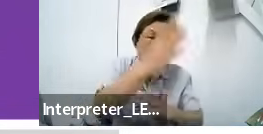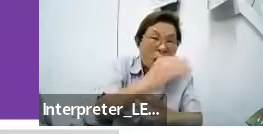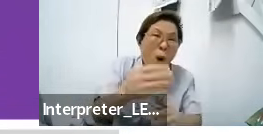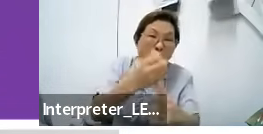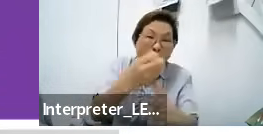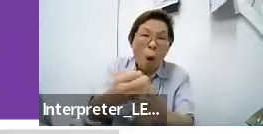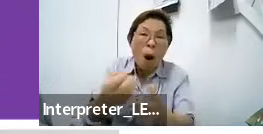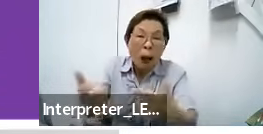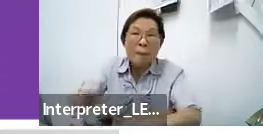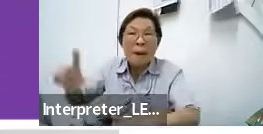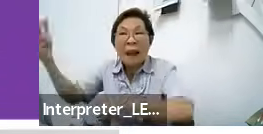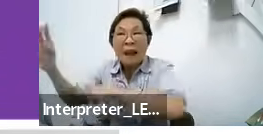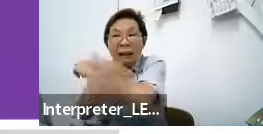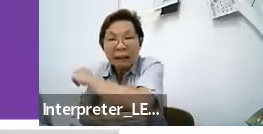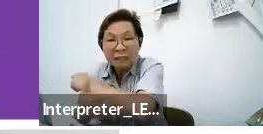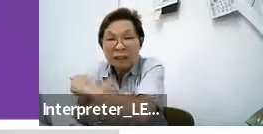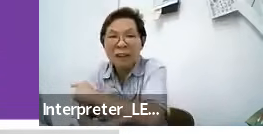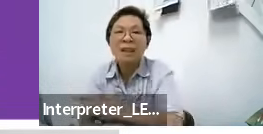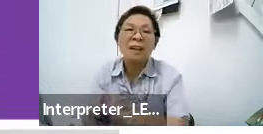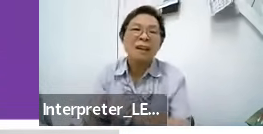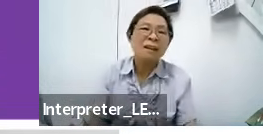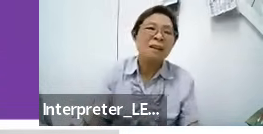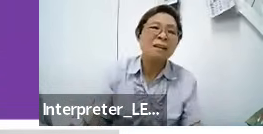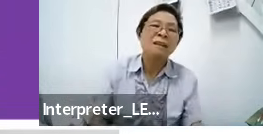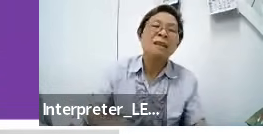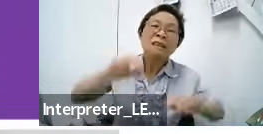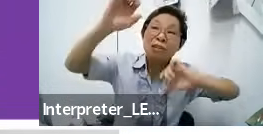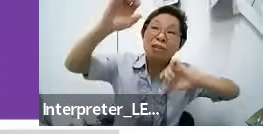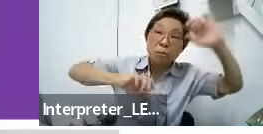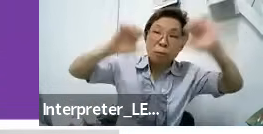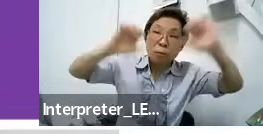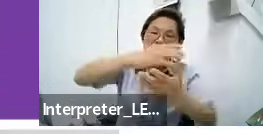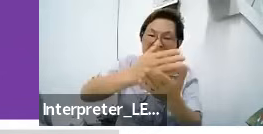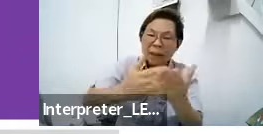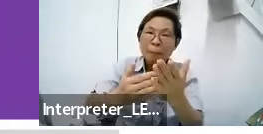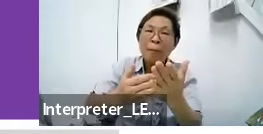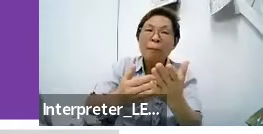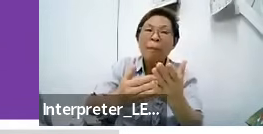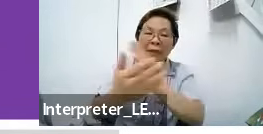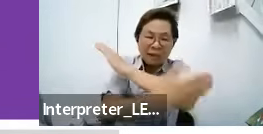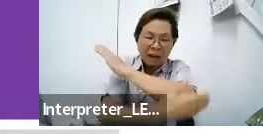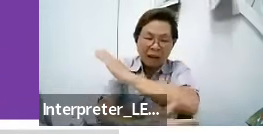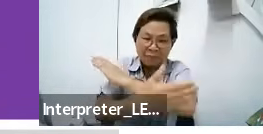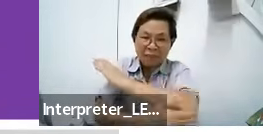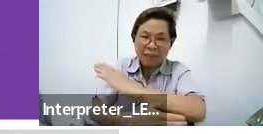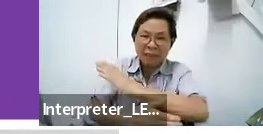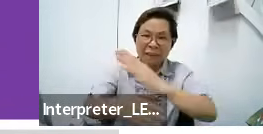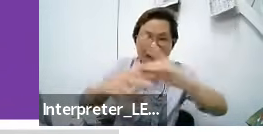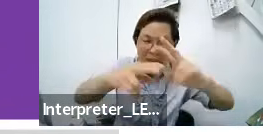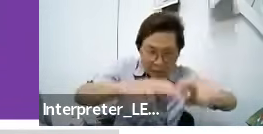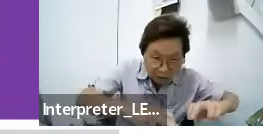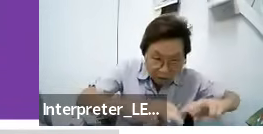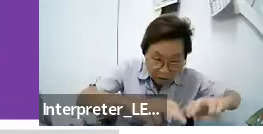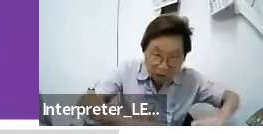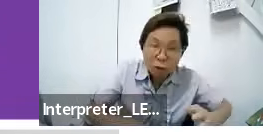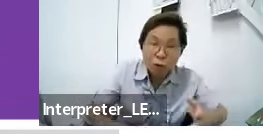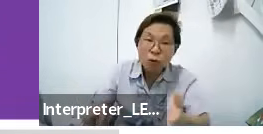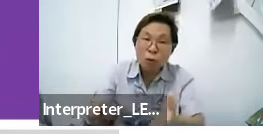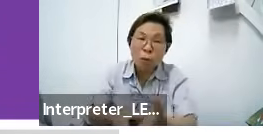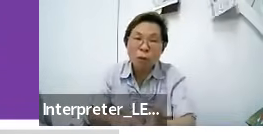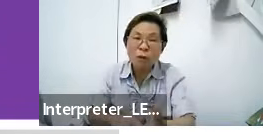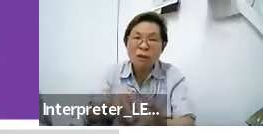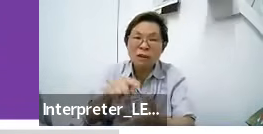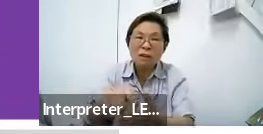on this review of some countries' case studies reported by this group